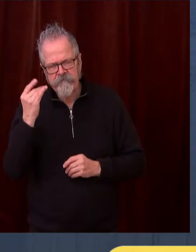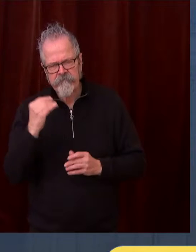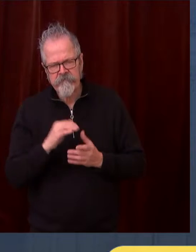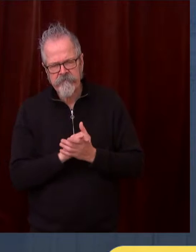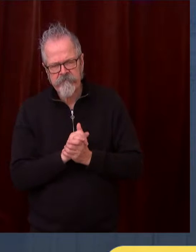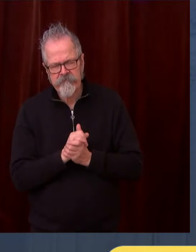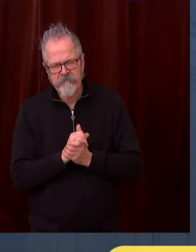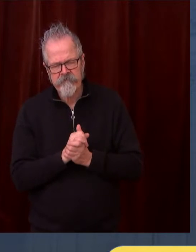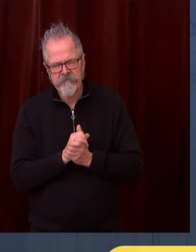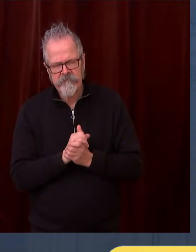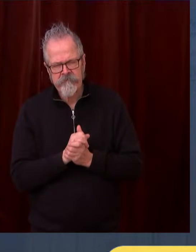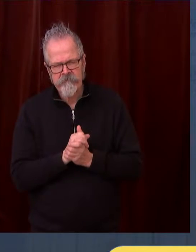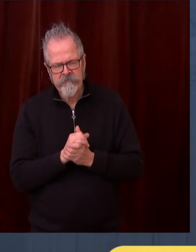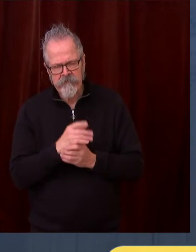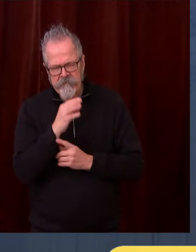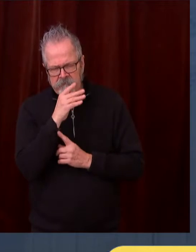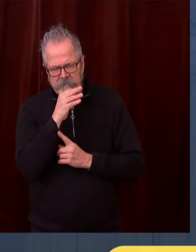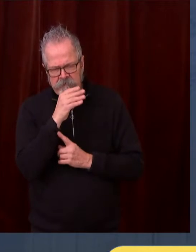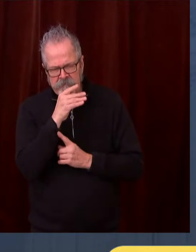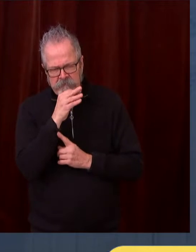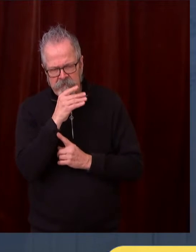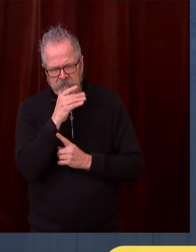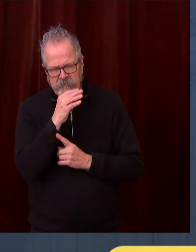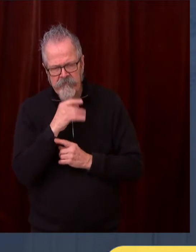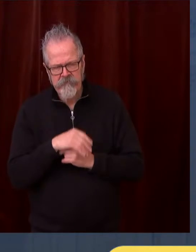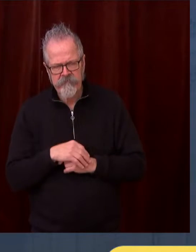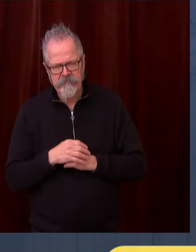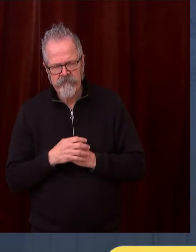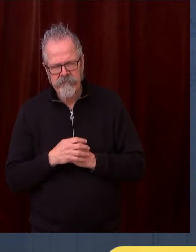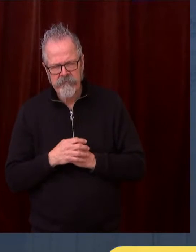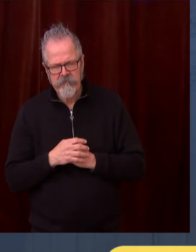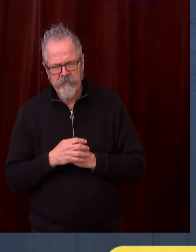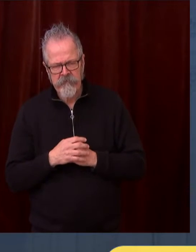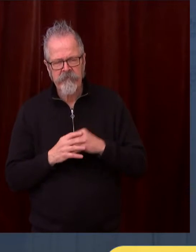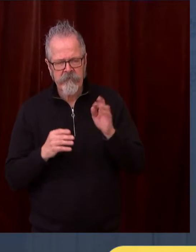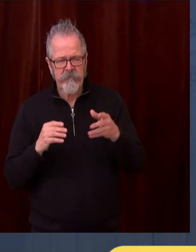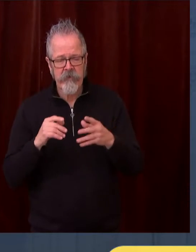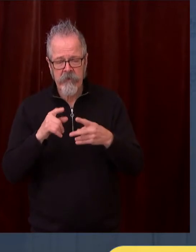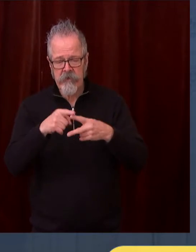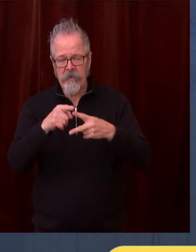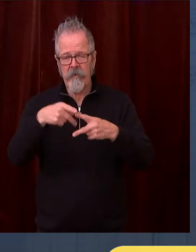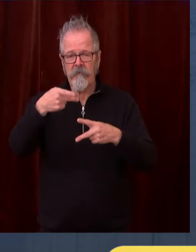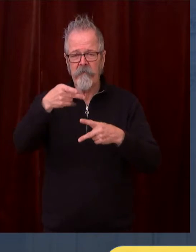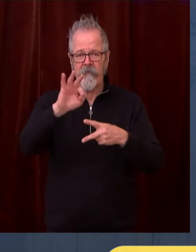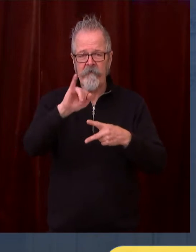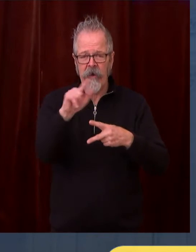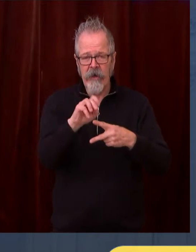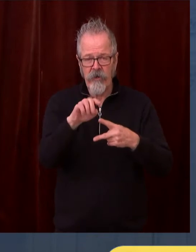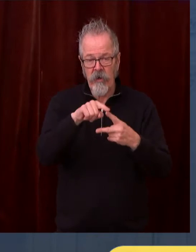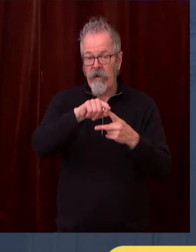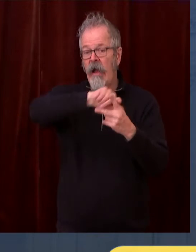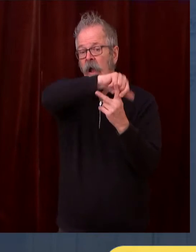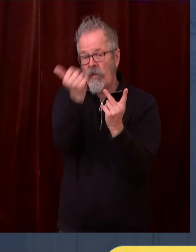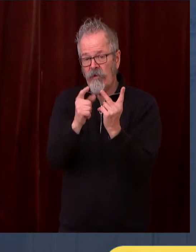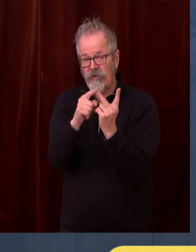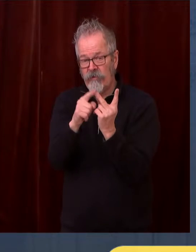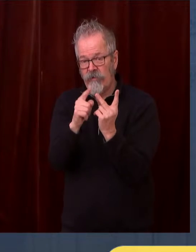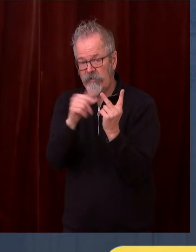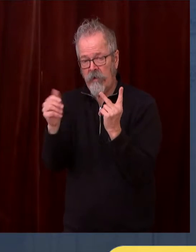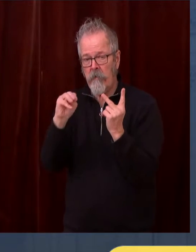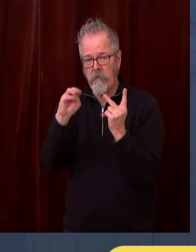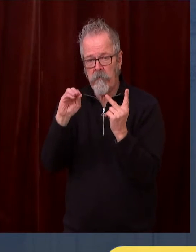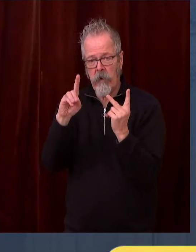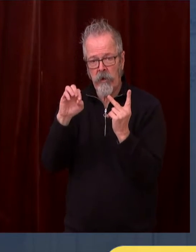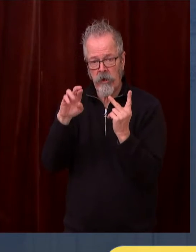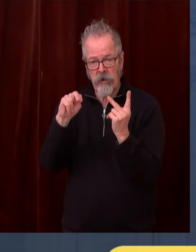this week with the Moderna vaccine, how will that affect the number and use of vaccines in